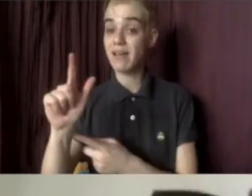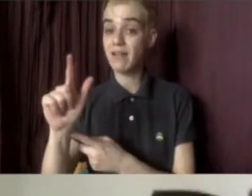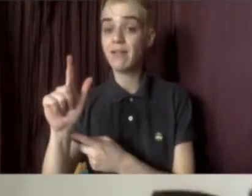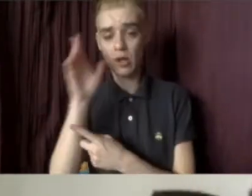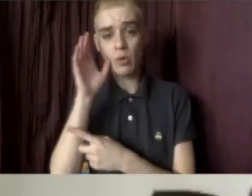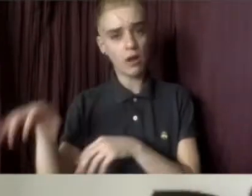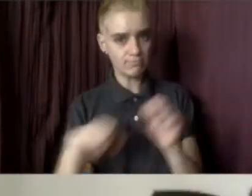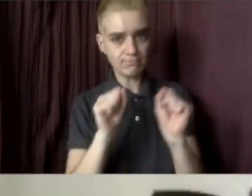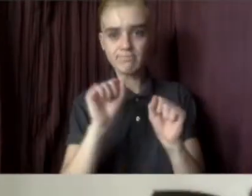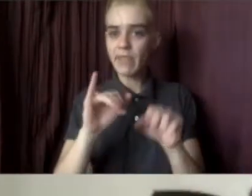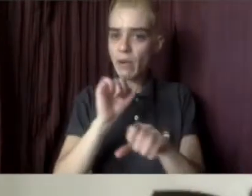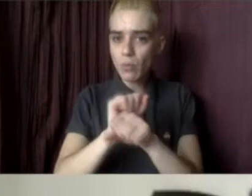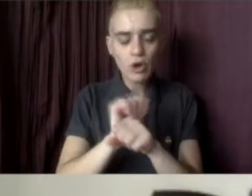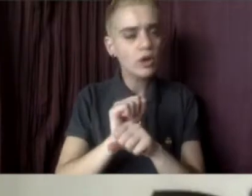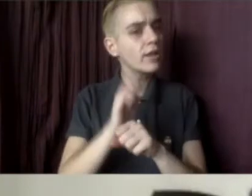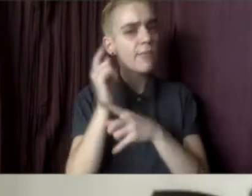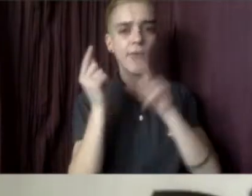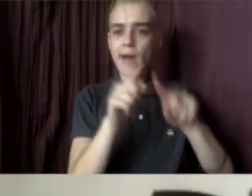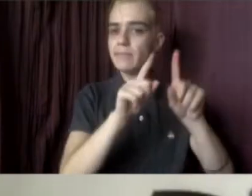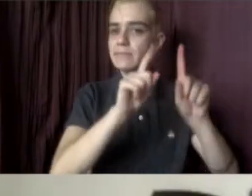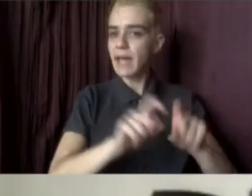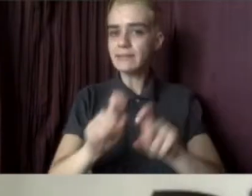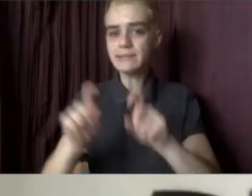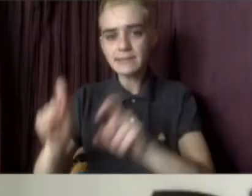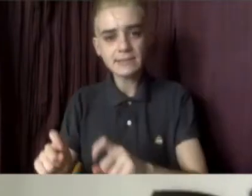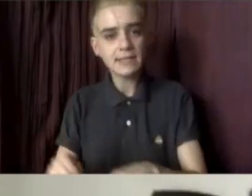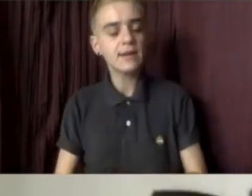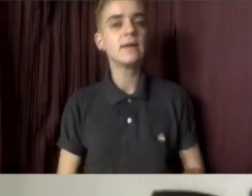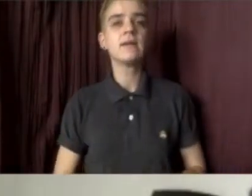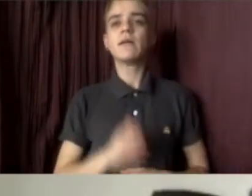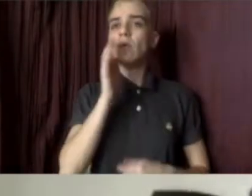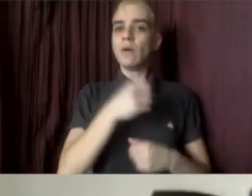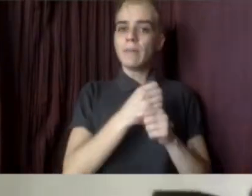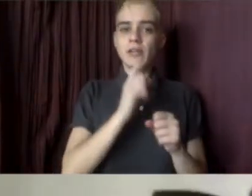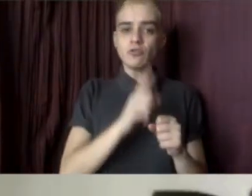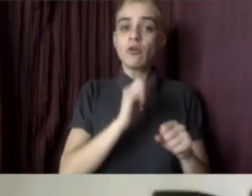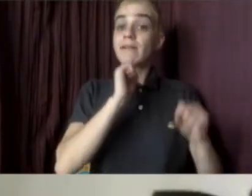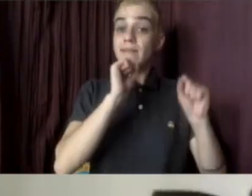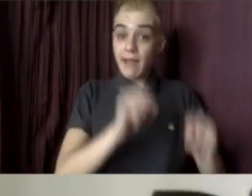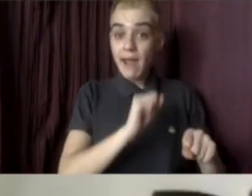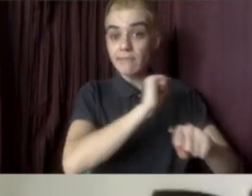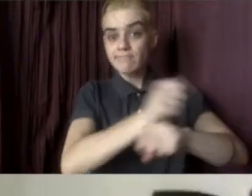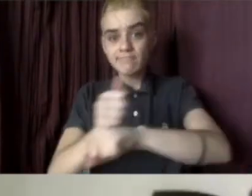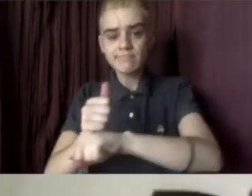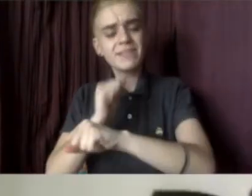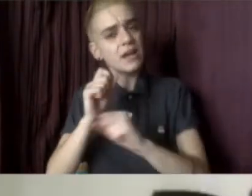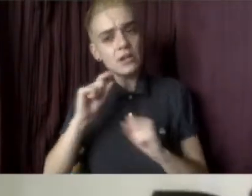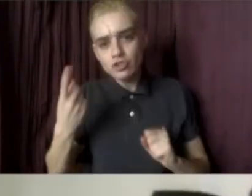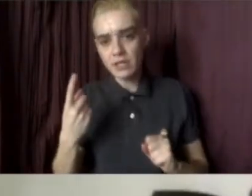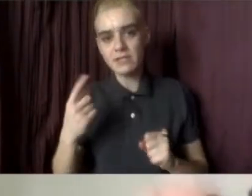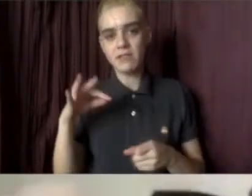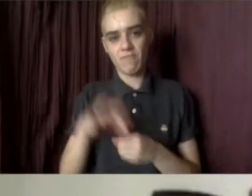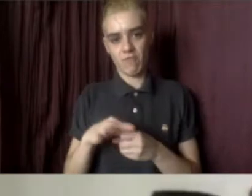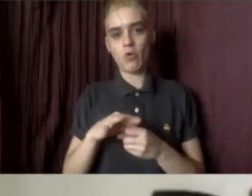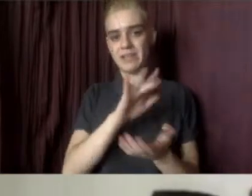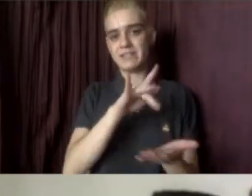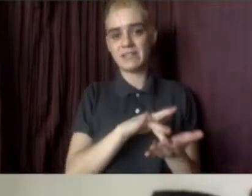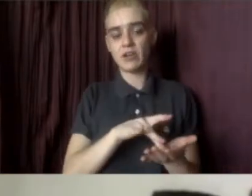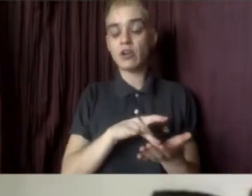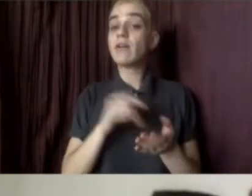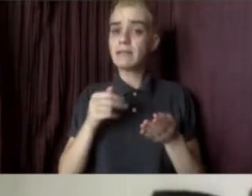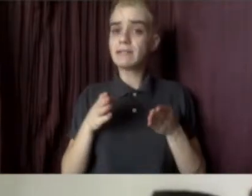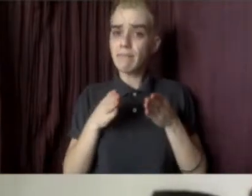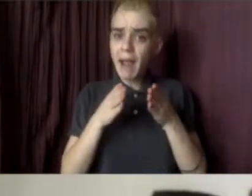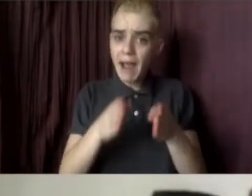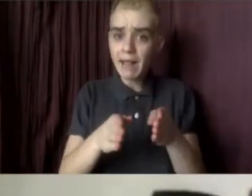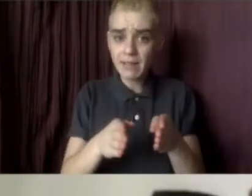don't drive, they use public transportation, or they have some type of a van system that drops them off, right? Is that accessible to